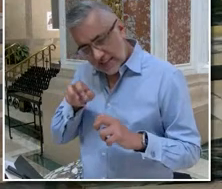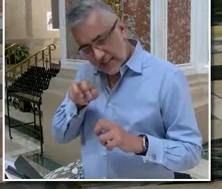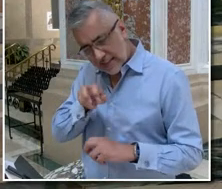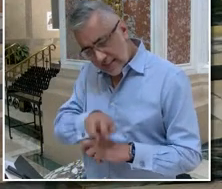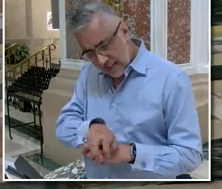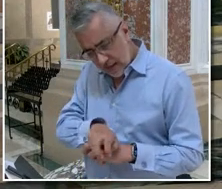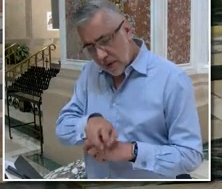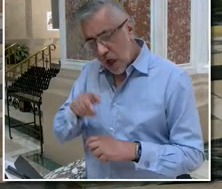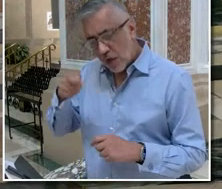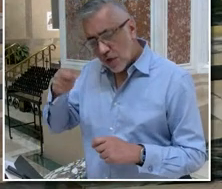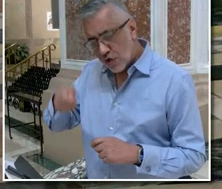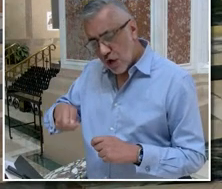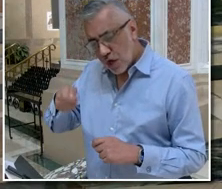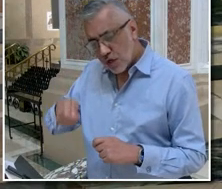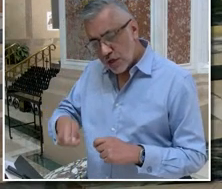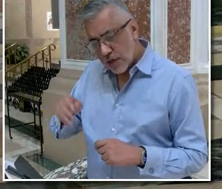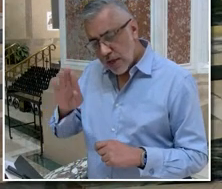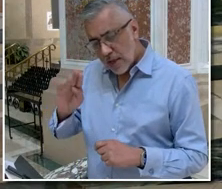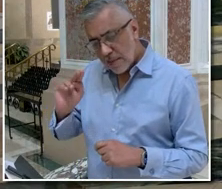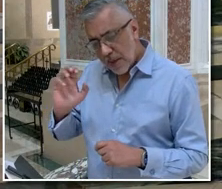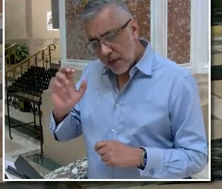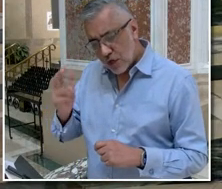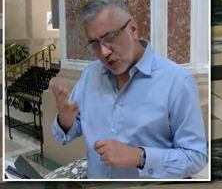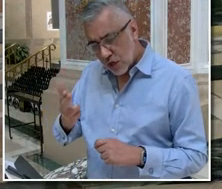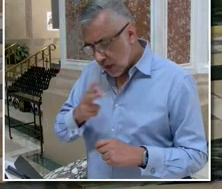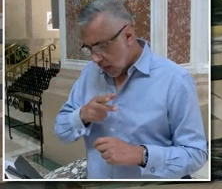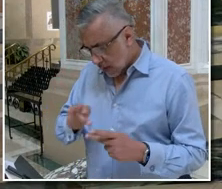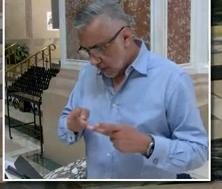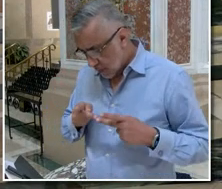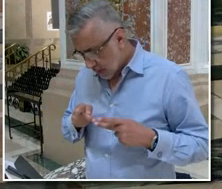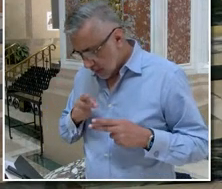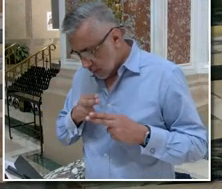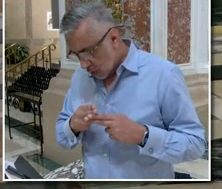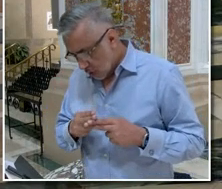judge's bench in the place called